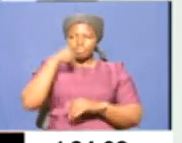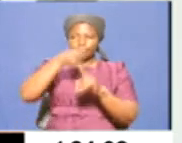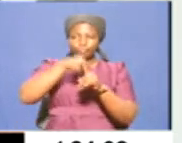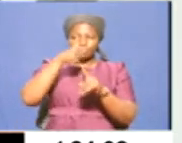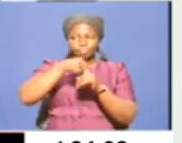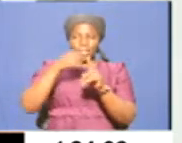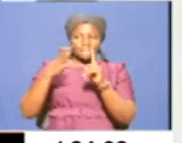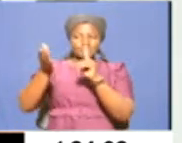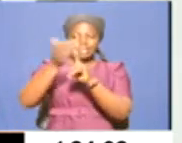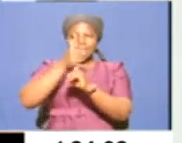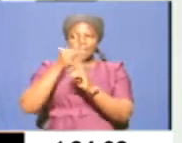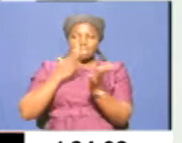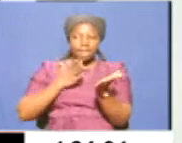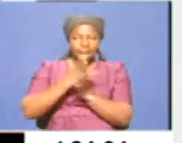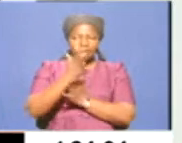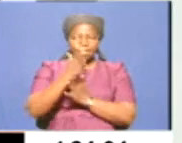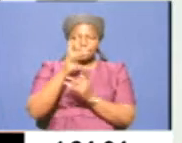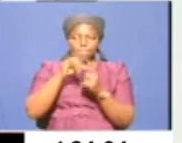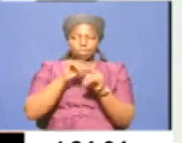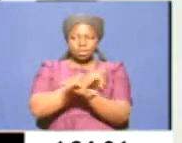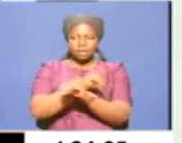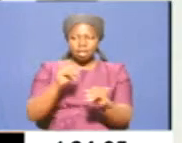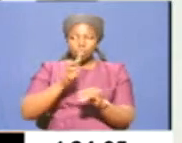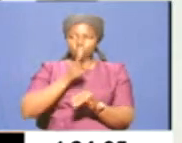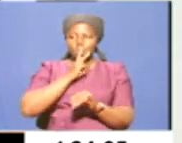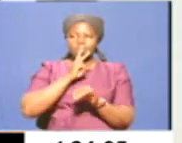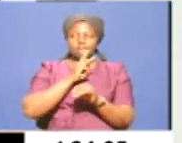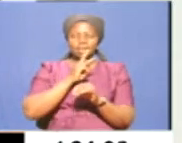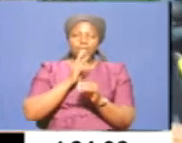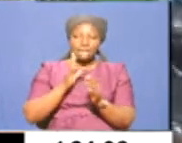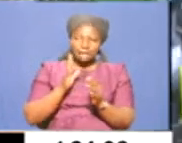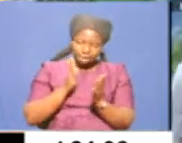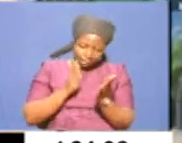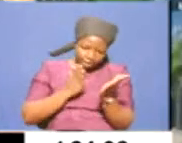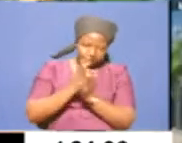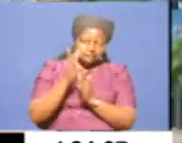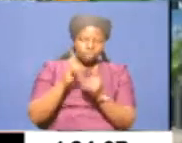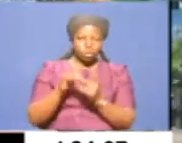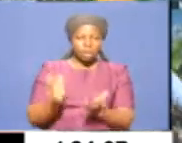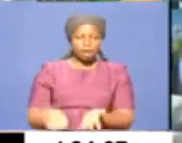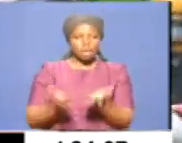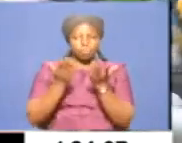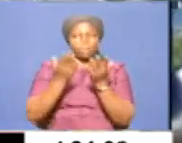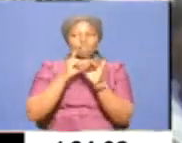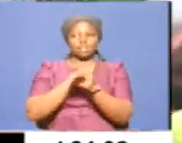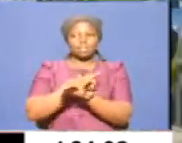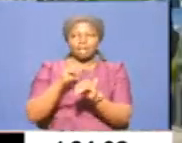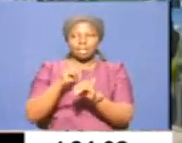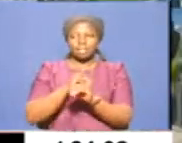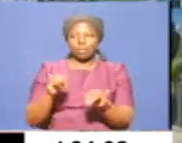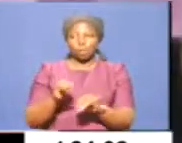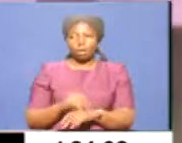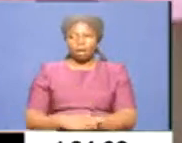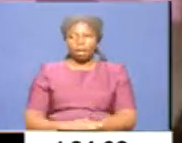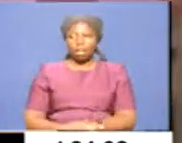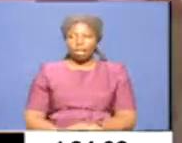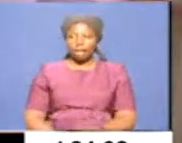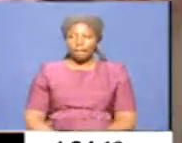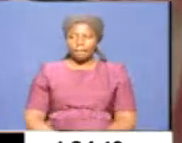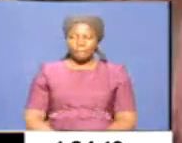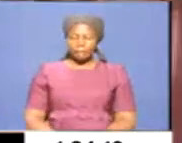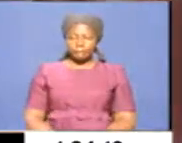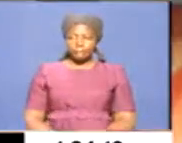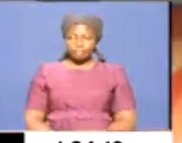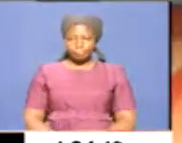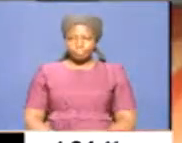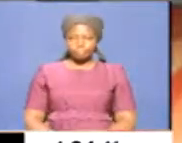the right to clean water and the right to improved sanitation. Reporting for Lunchtime News, I'm Wycliffe Okech.